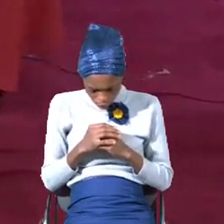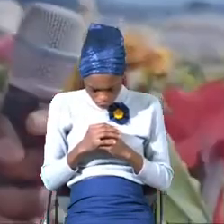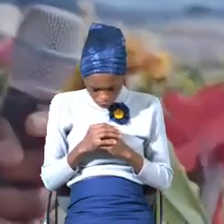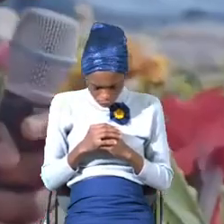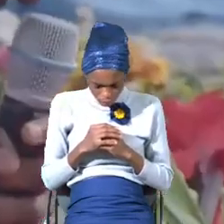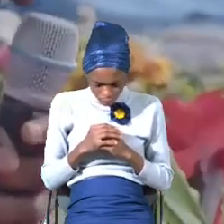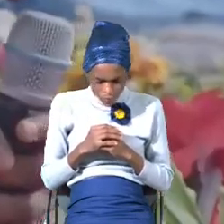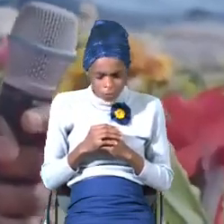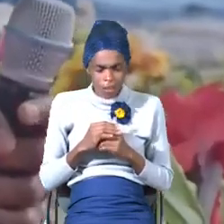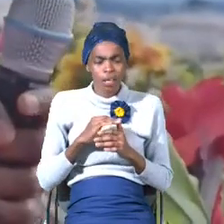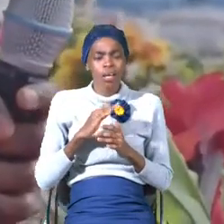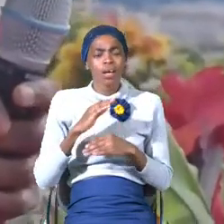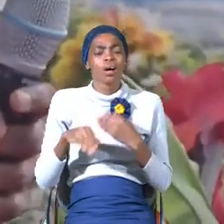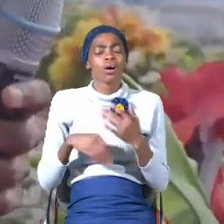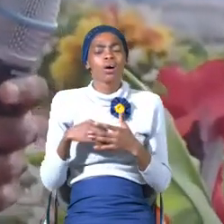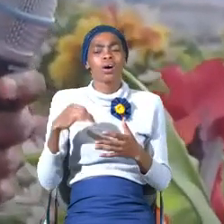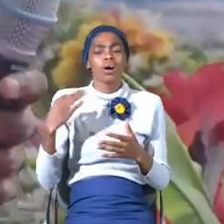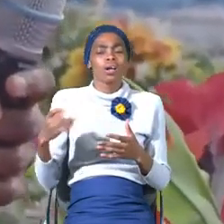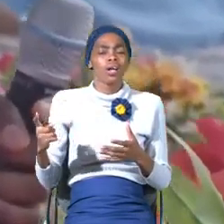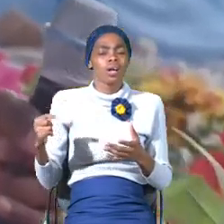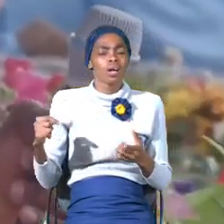All of the days.